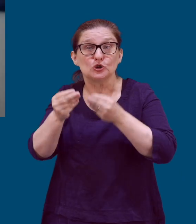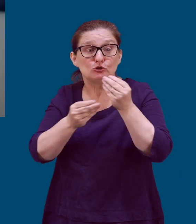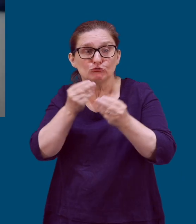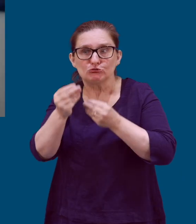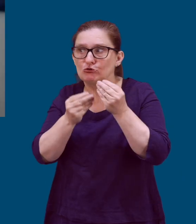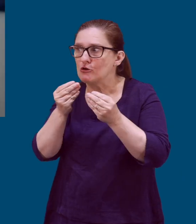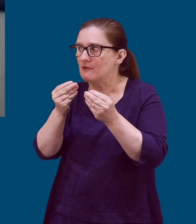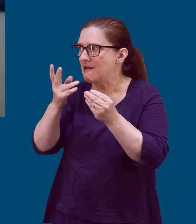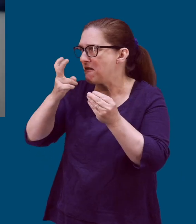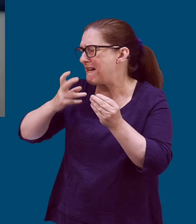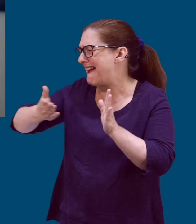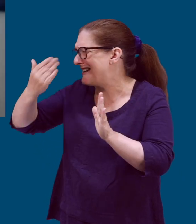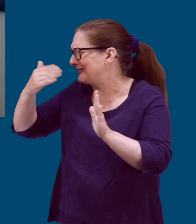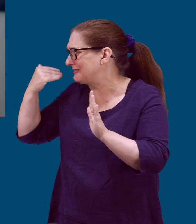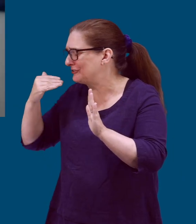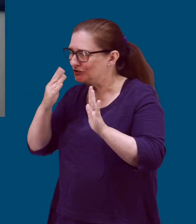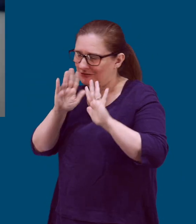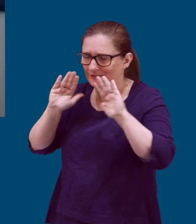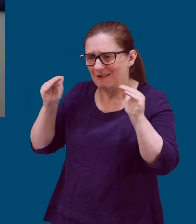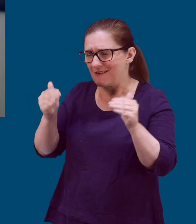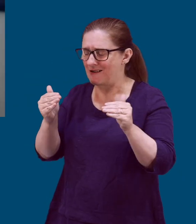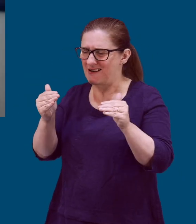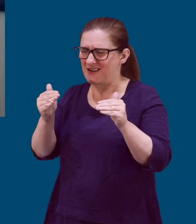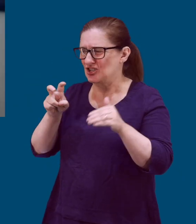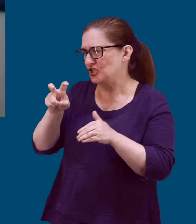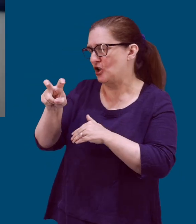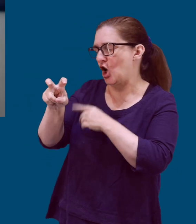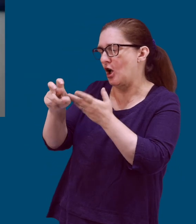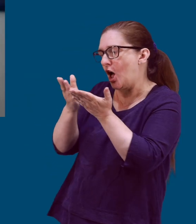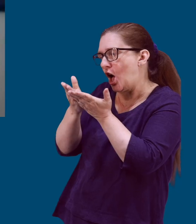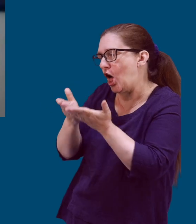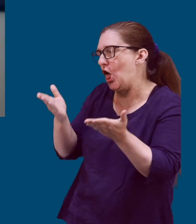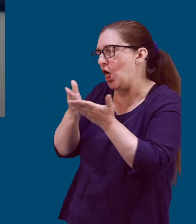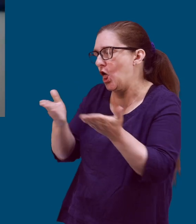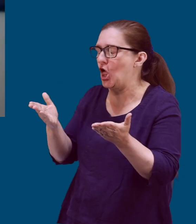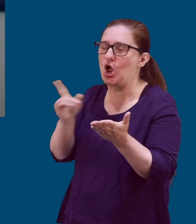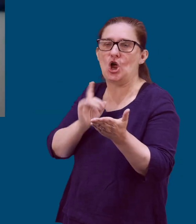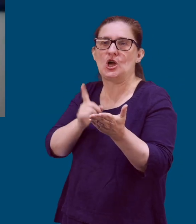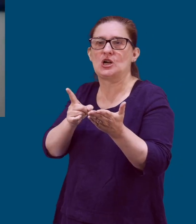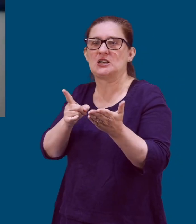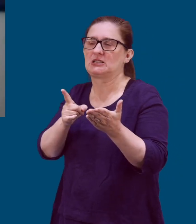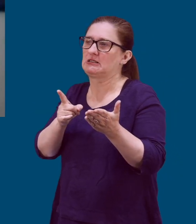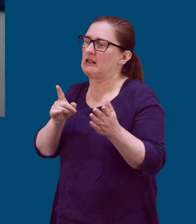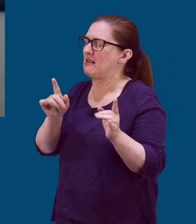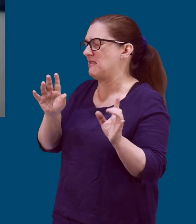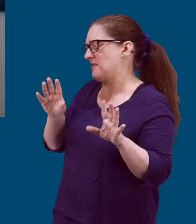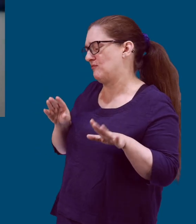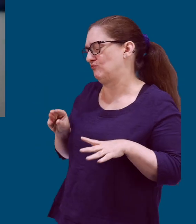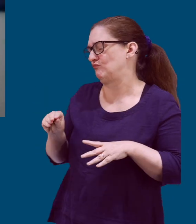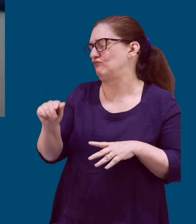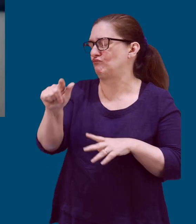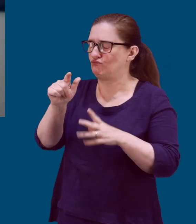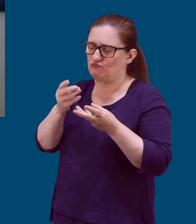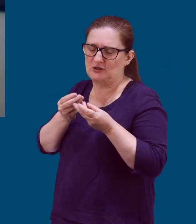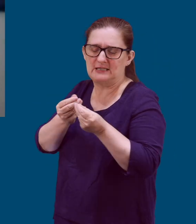myths and ancient manuscripts center the slug body, the divine, the resilient, the wily, the virile, the abundant,